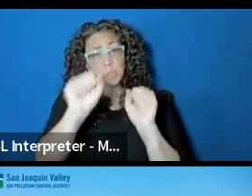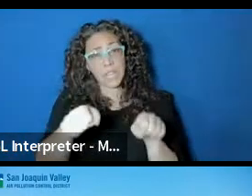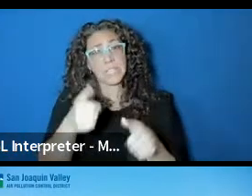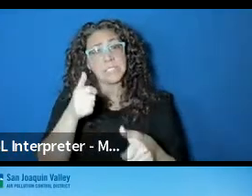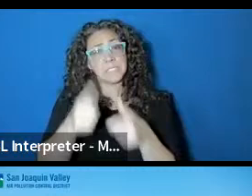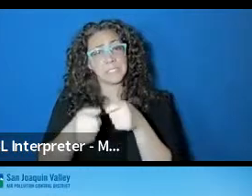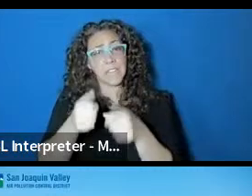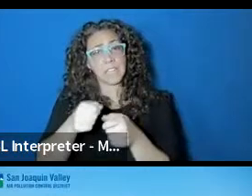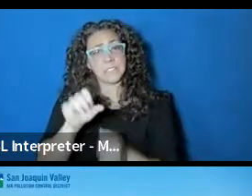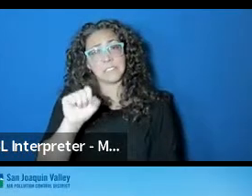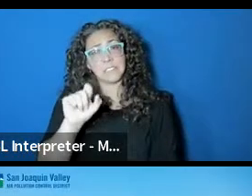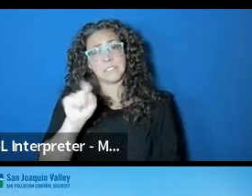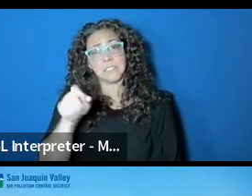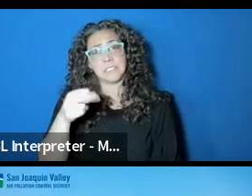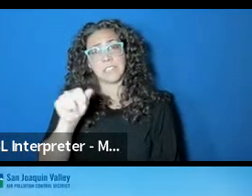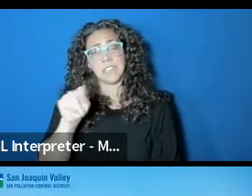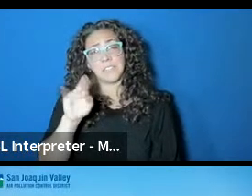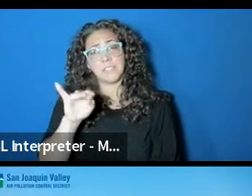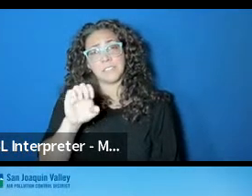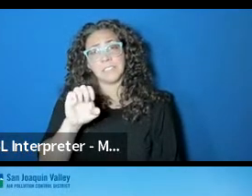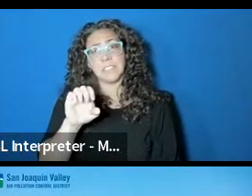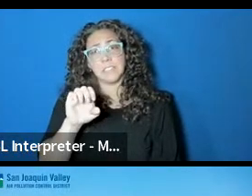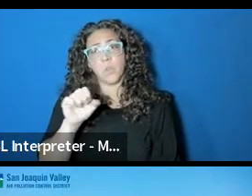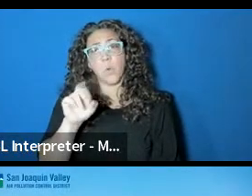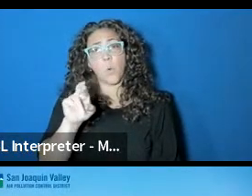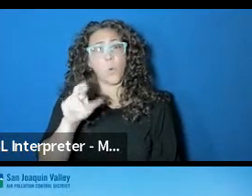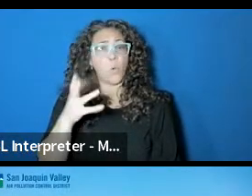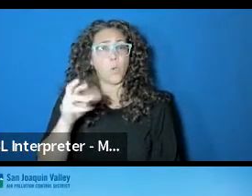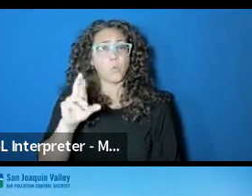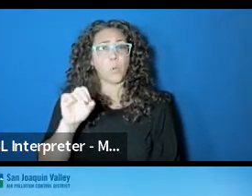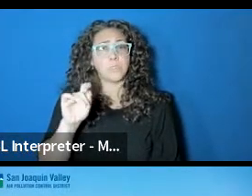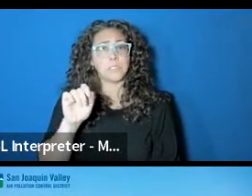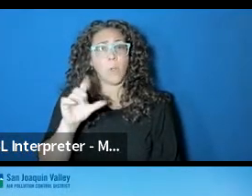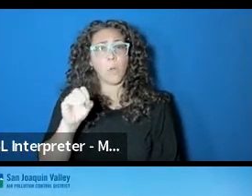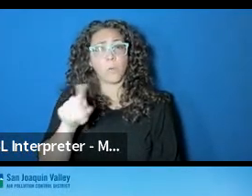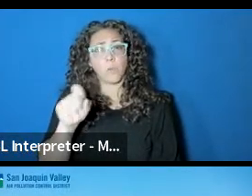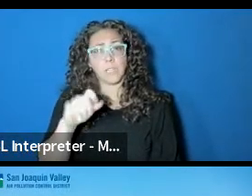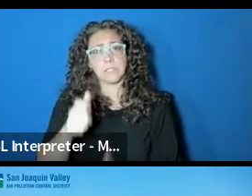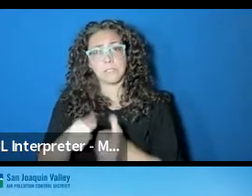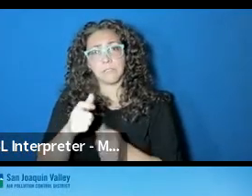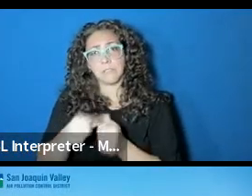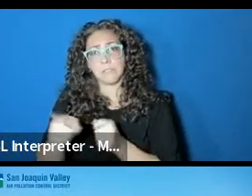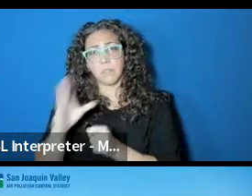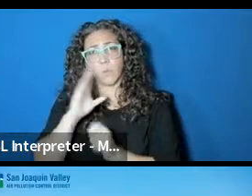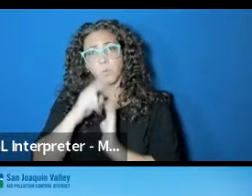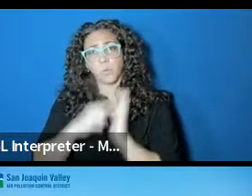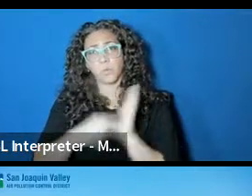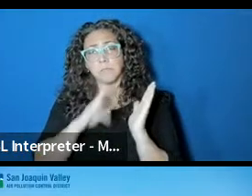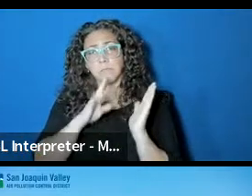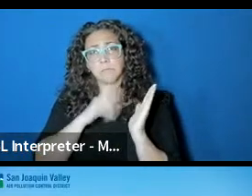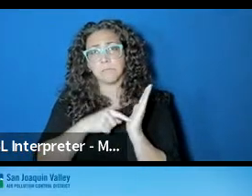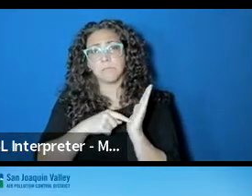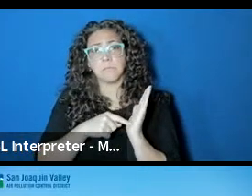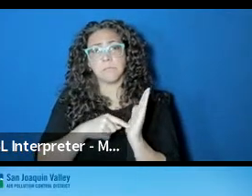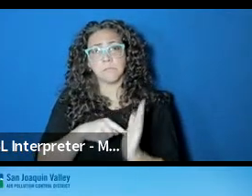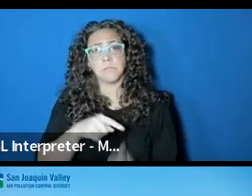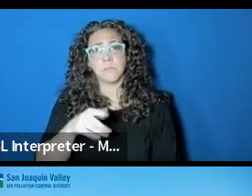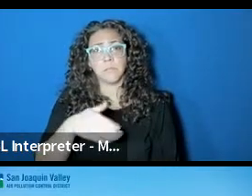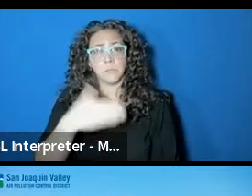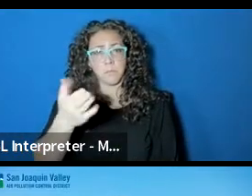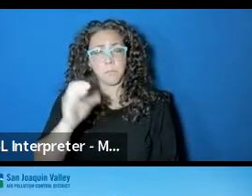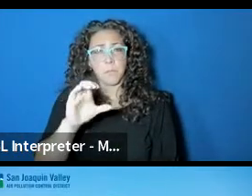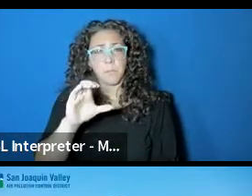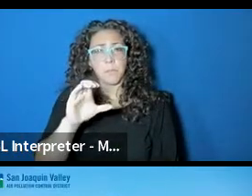text her or Rocio, and they will be happy to read out your question and your comment. Hector, I see you have your hand raised.